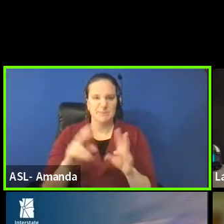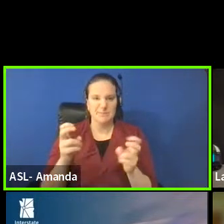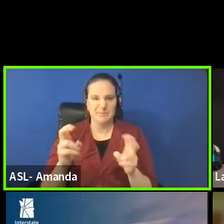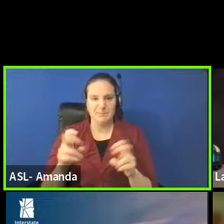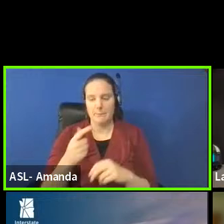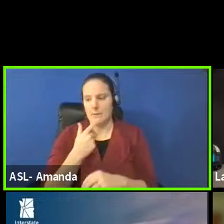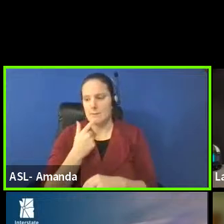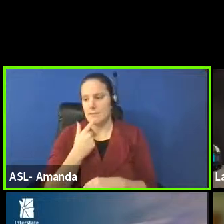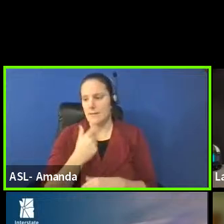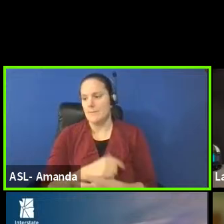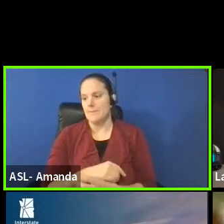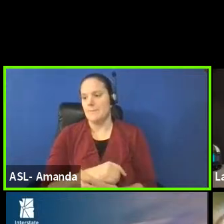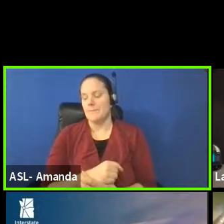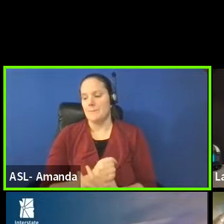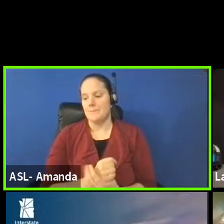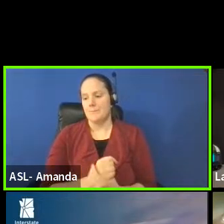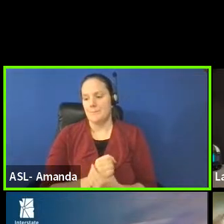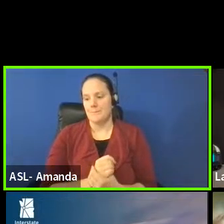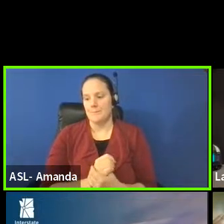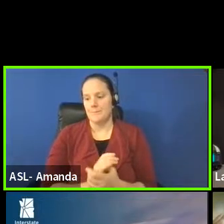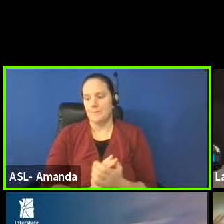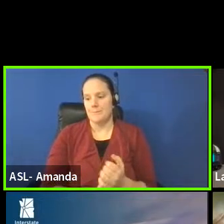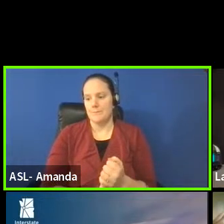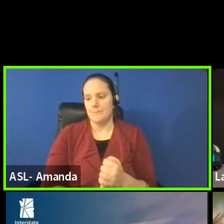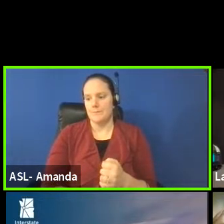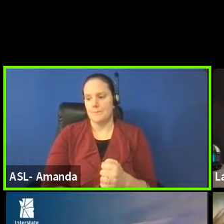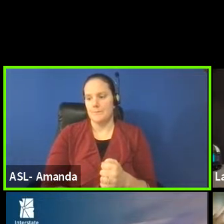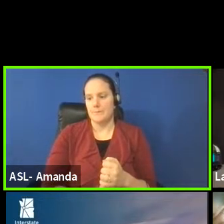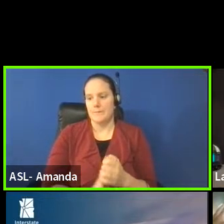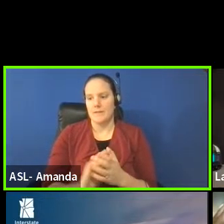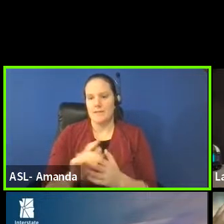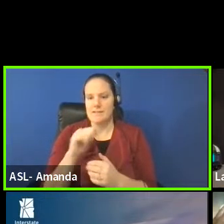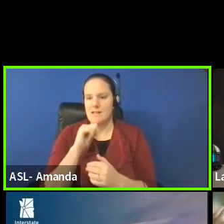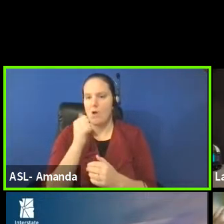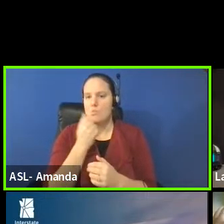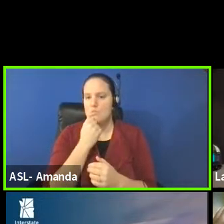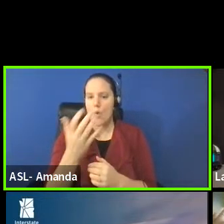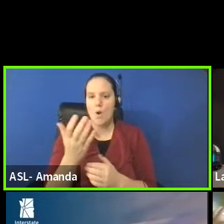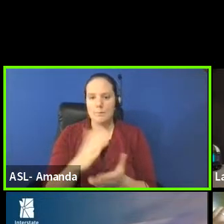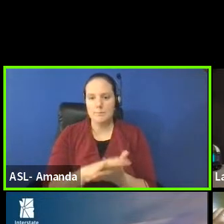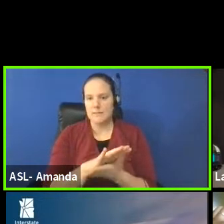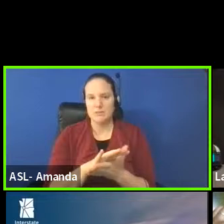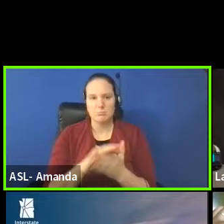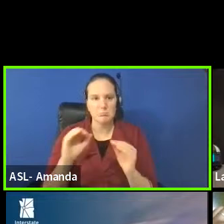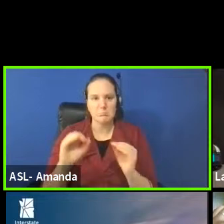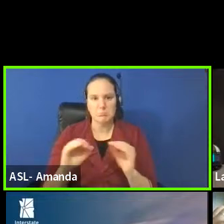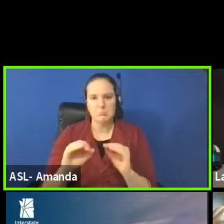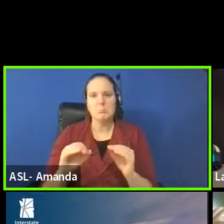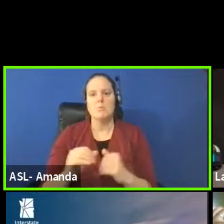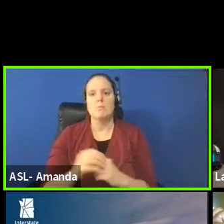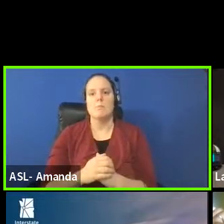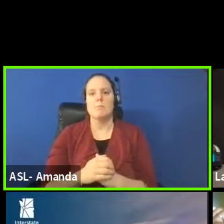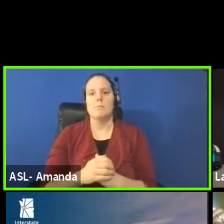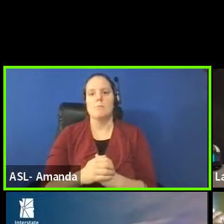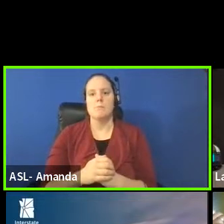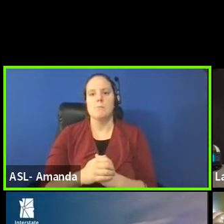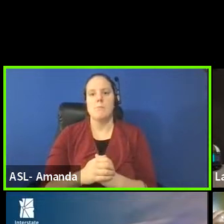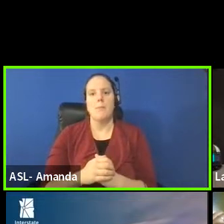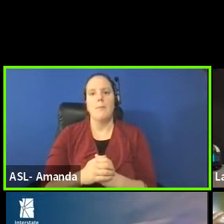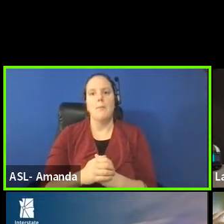say even though they're not really warm beaches, the